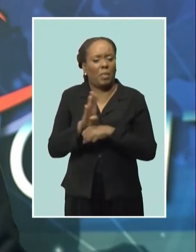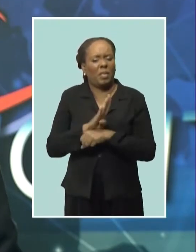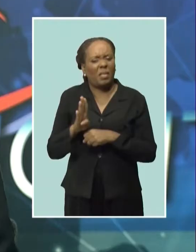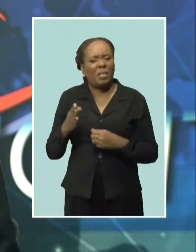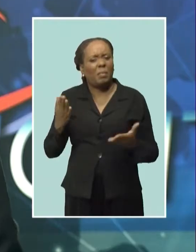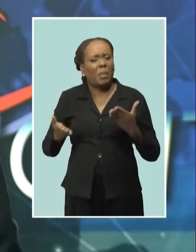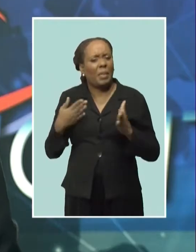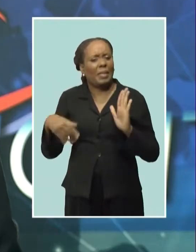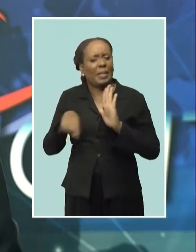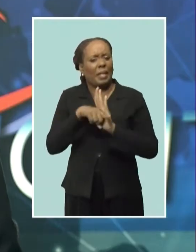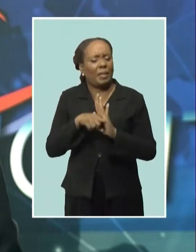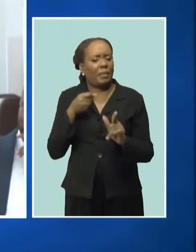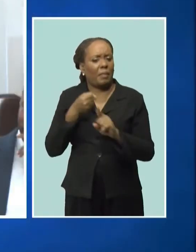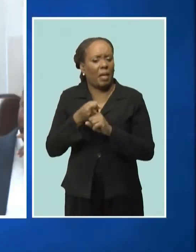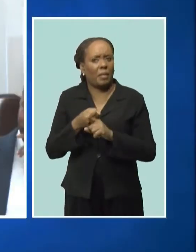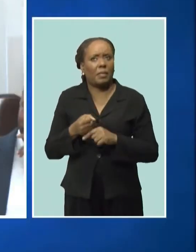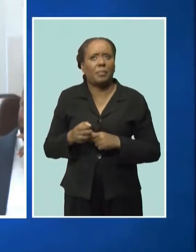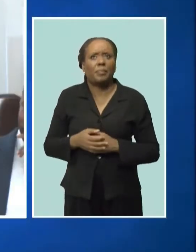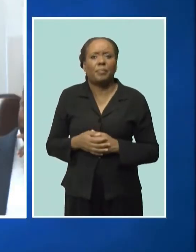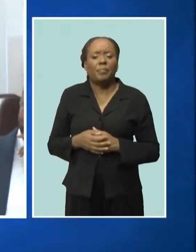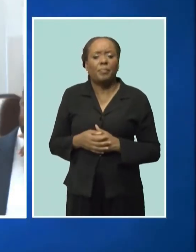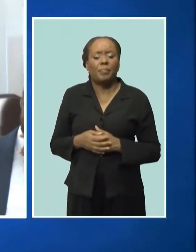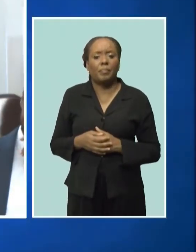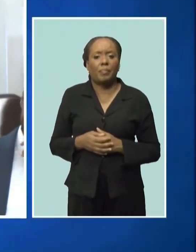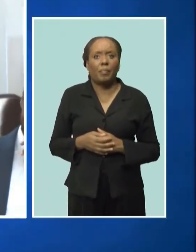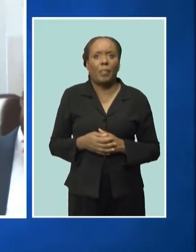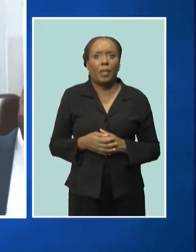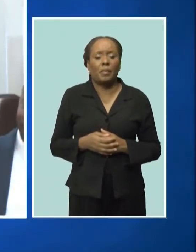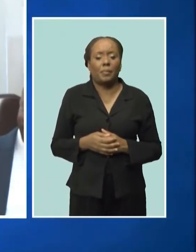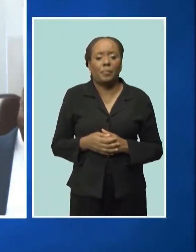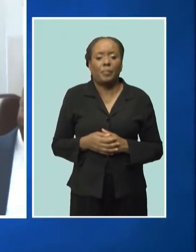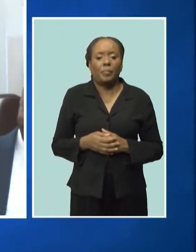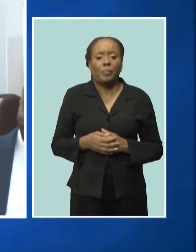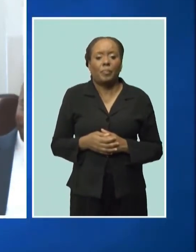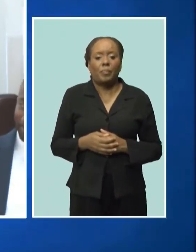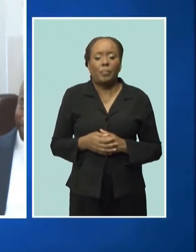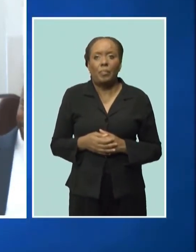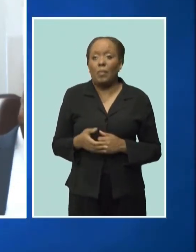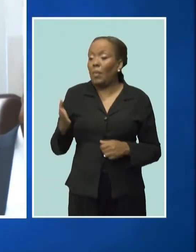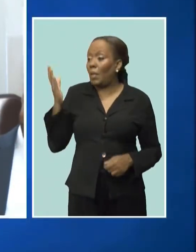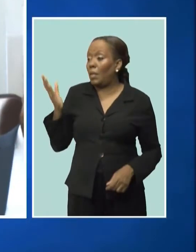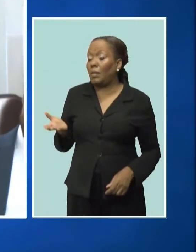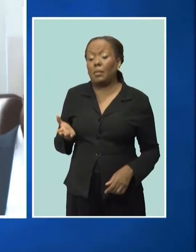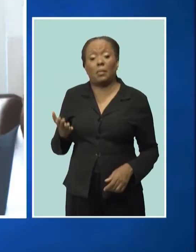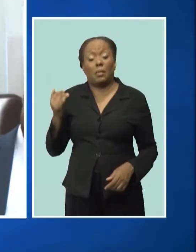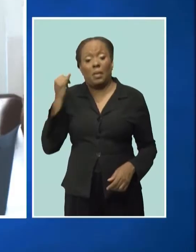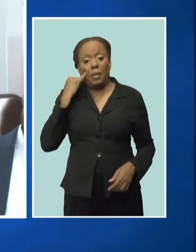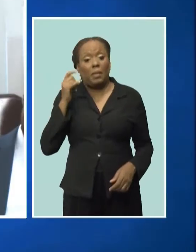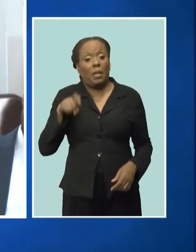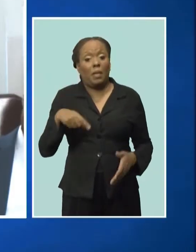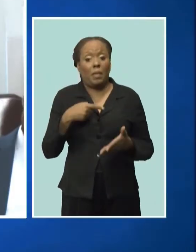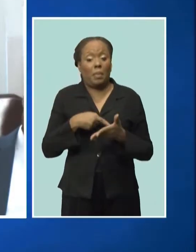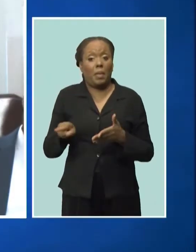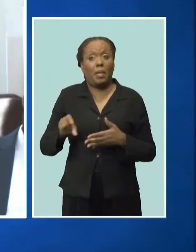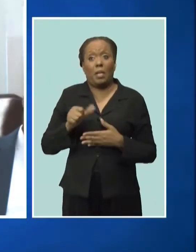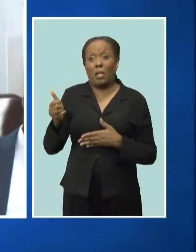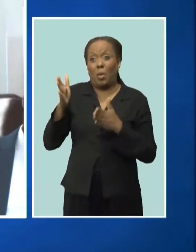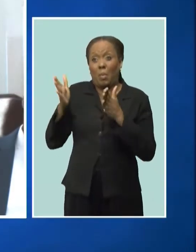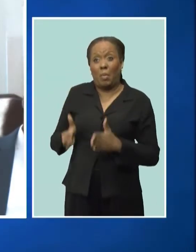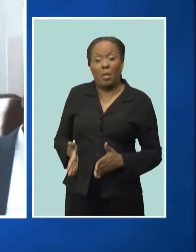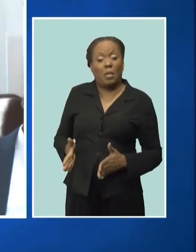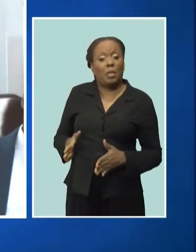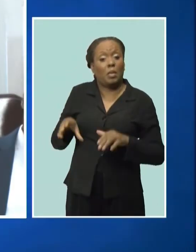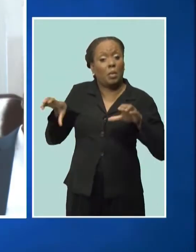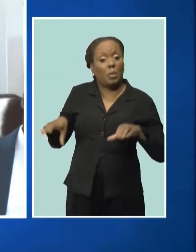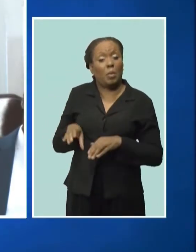owners. Whether they have to do that themselves or they have to pay somebody to do it for them. That's an administrative